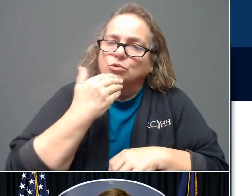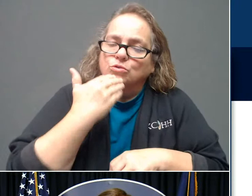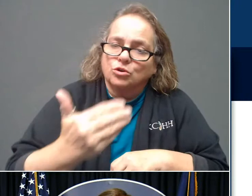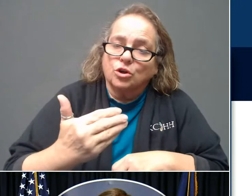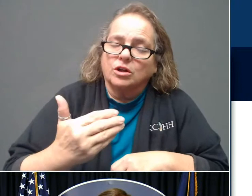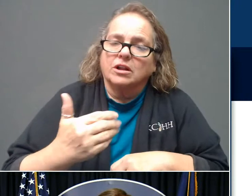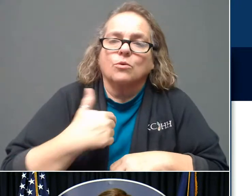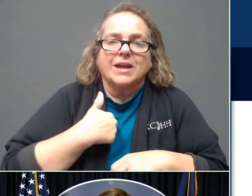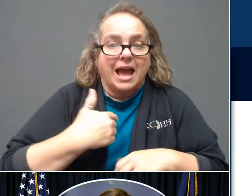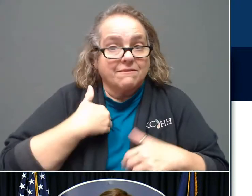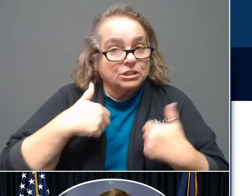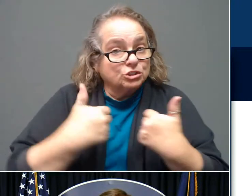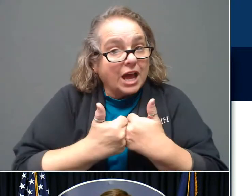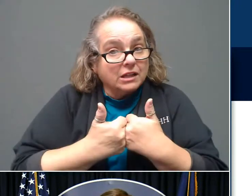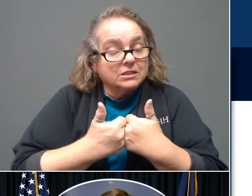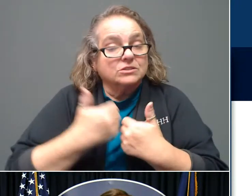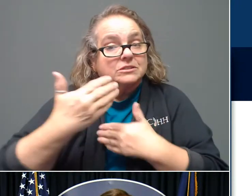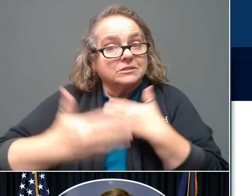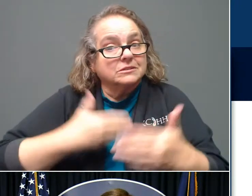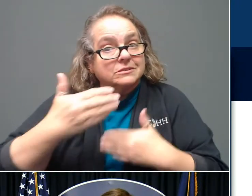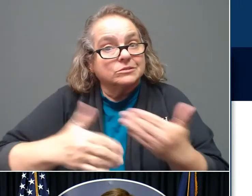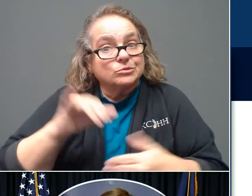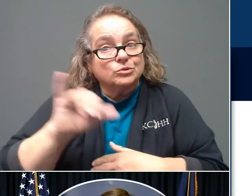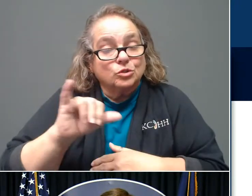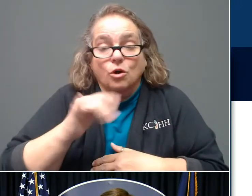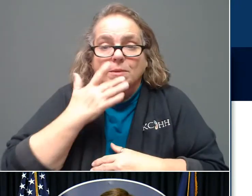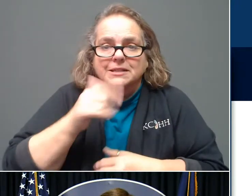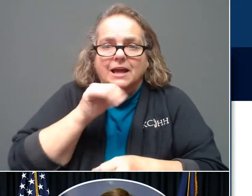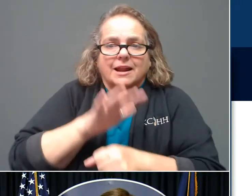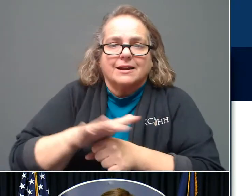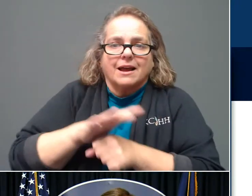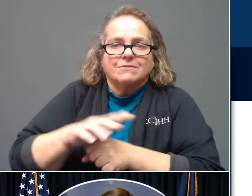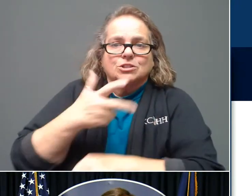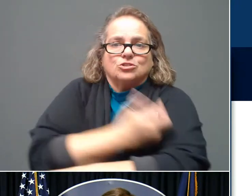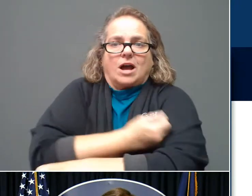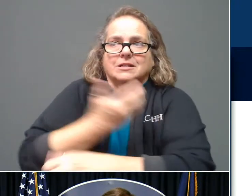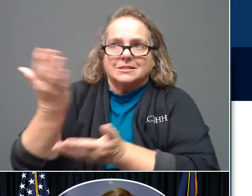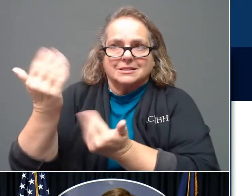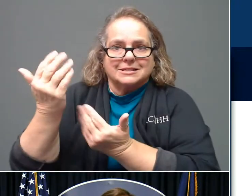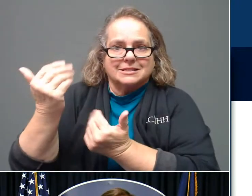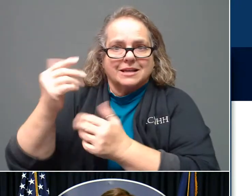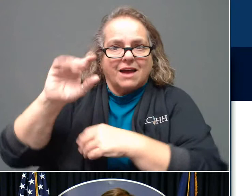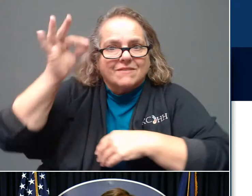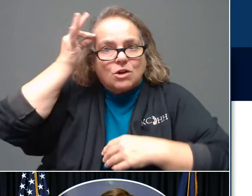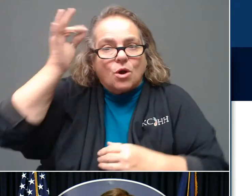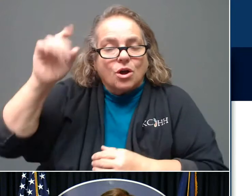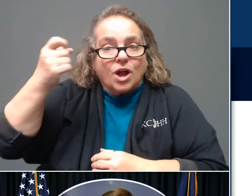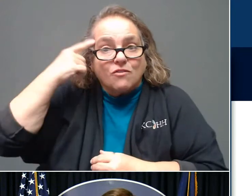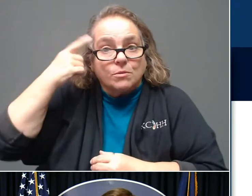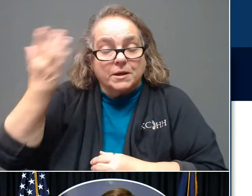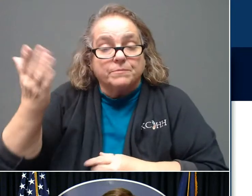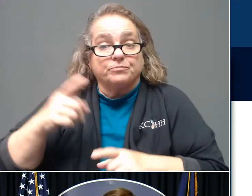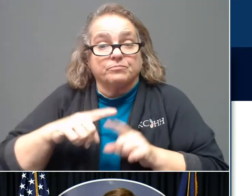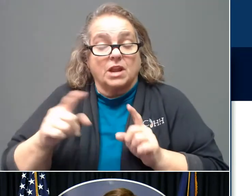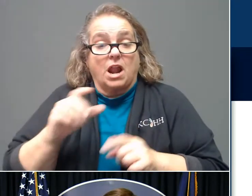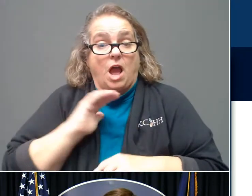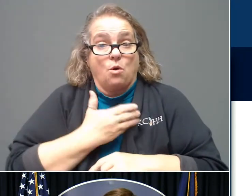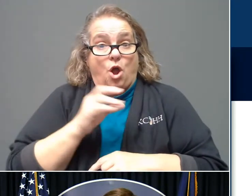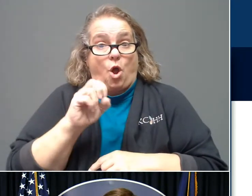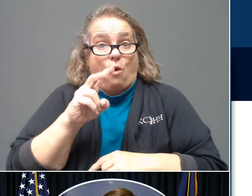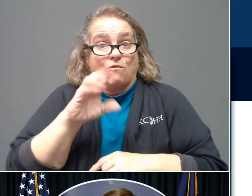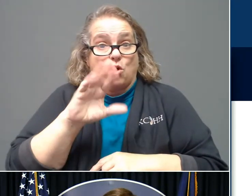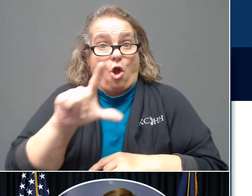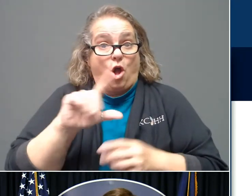forward. And in our overall numbers, and we'll provide an update on Monday,